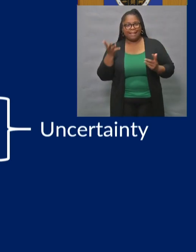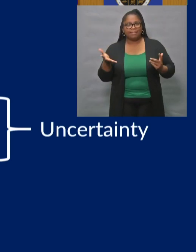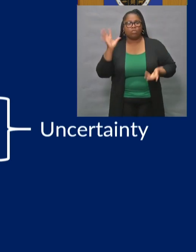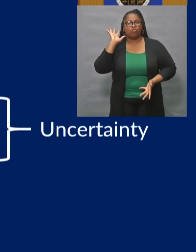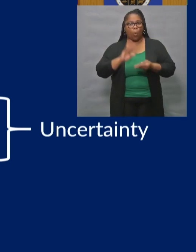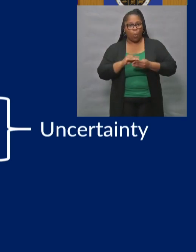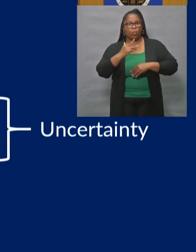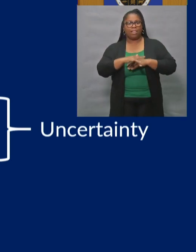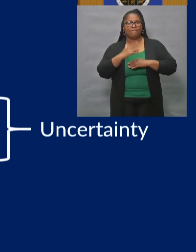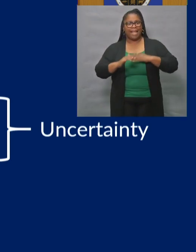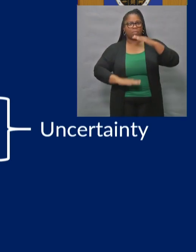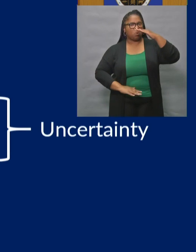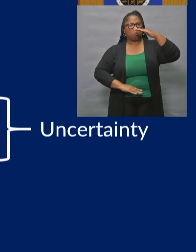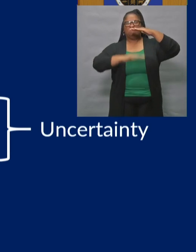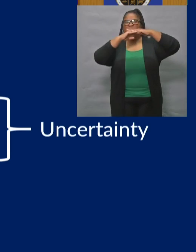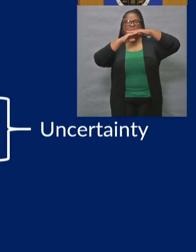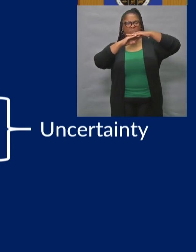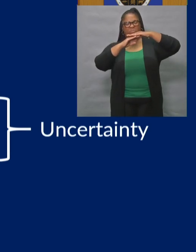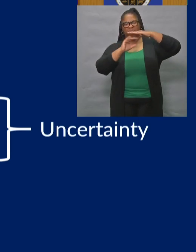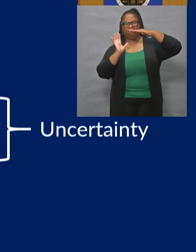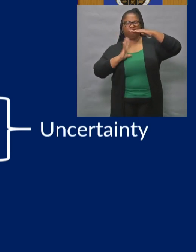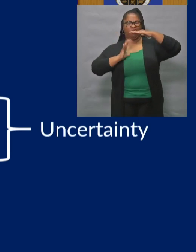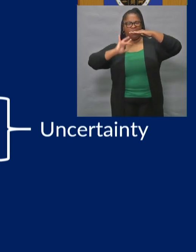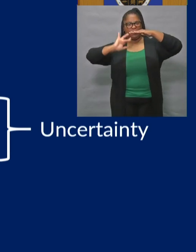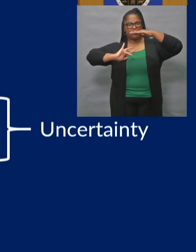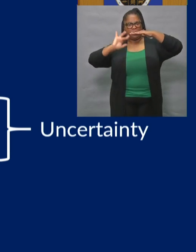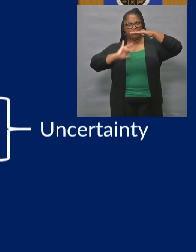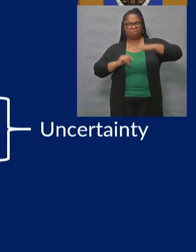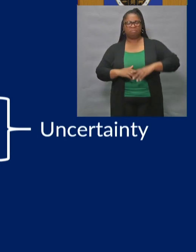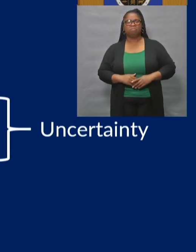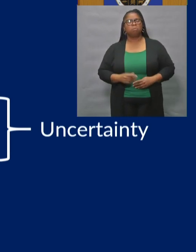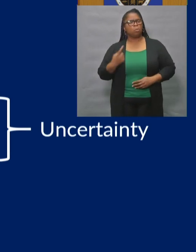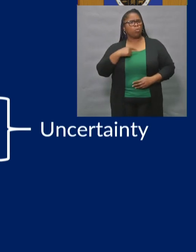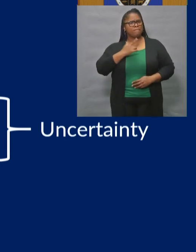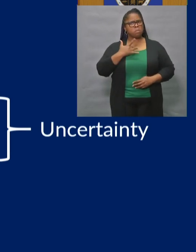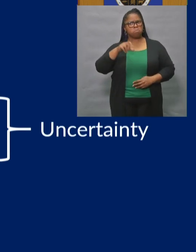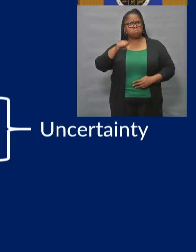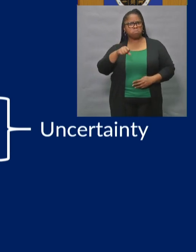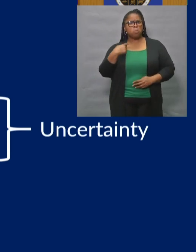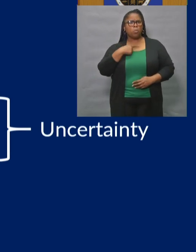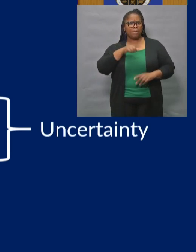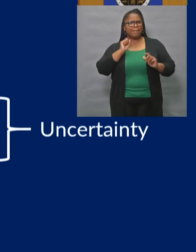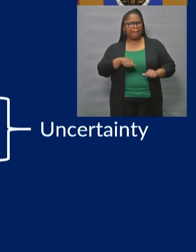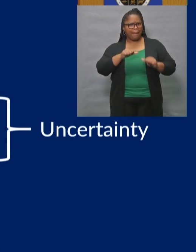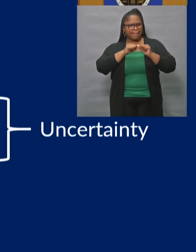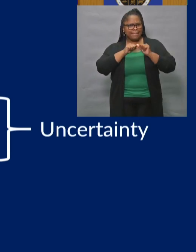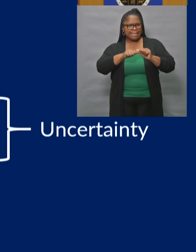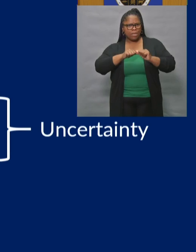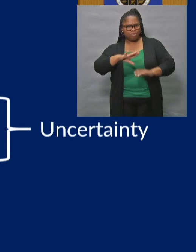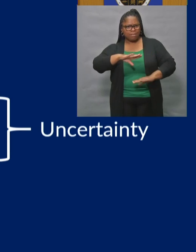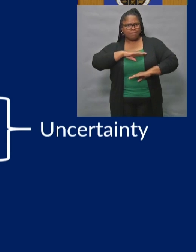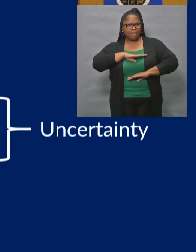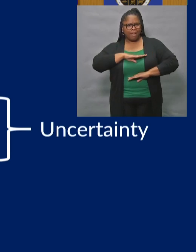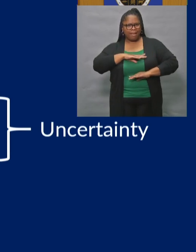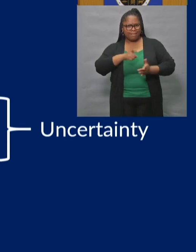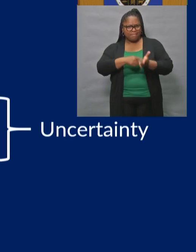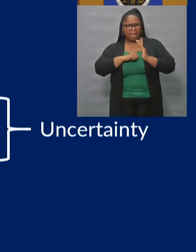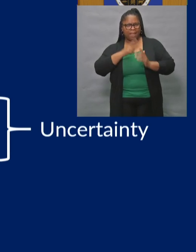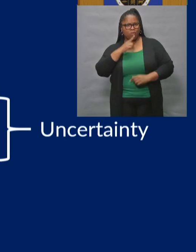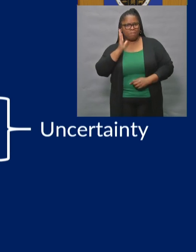patients. While we project that we can continue to meet the demand for patients, please keep our finite supply of hospital beds in